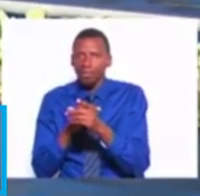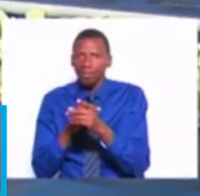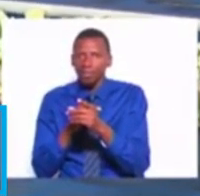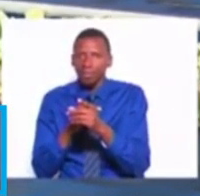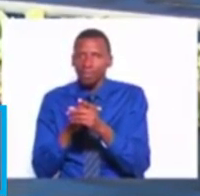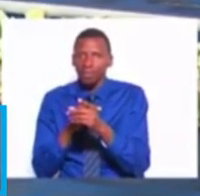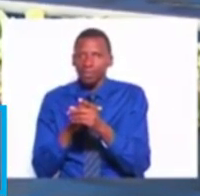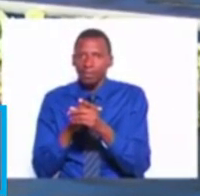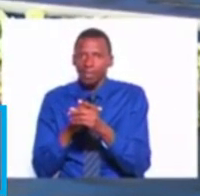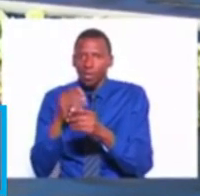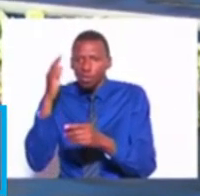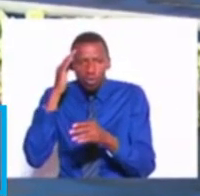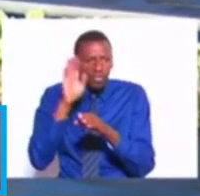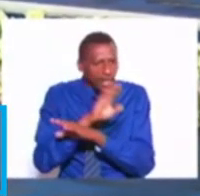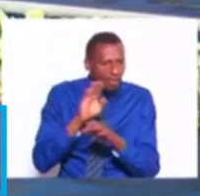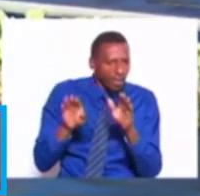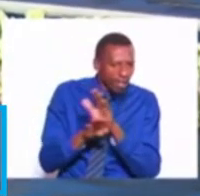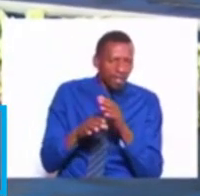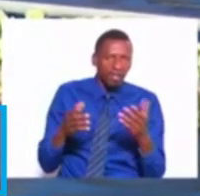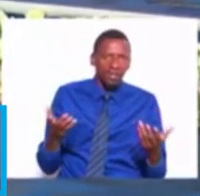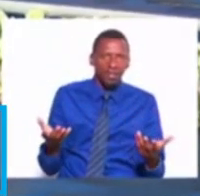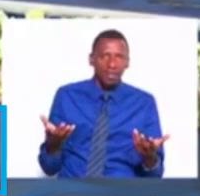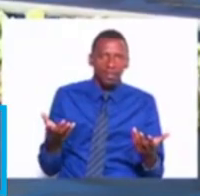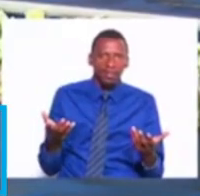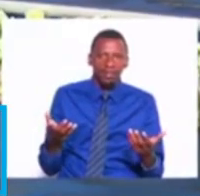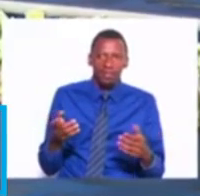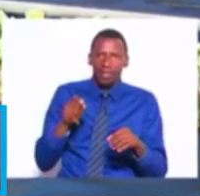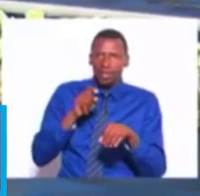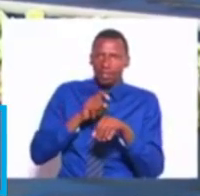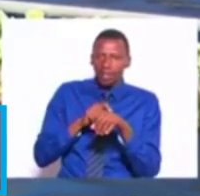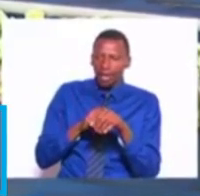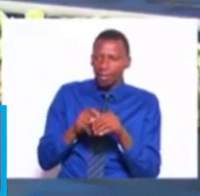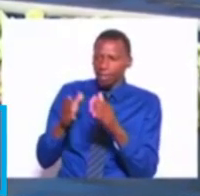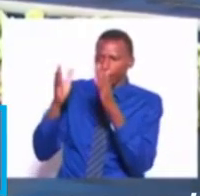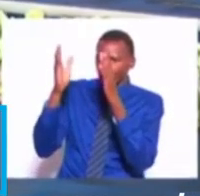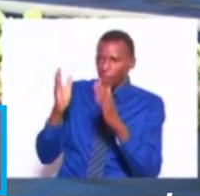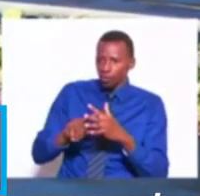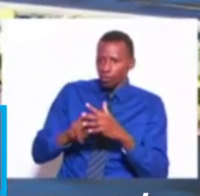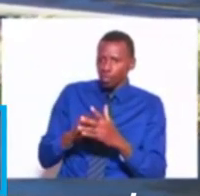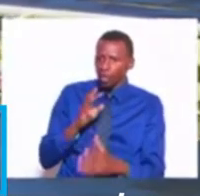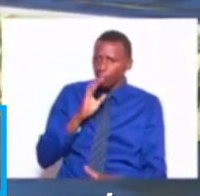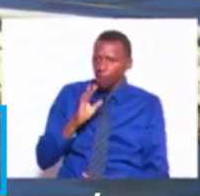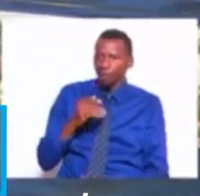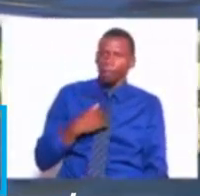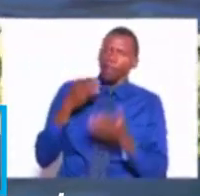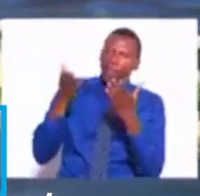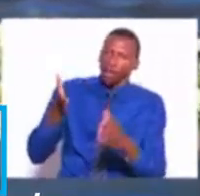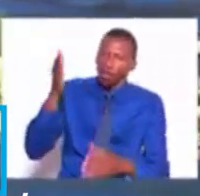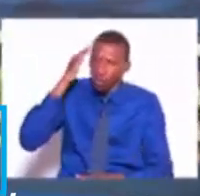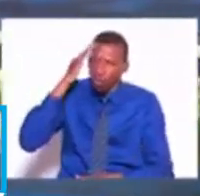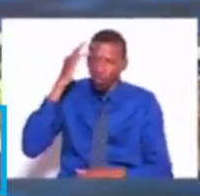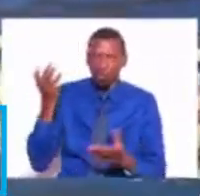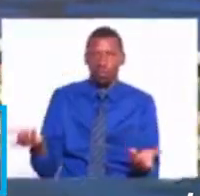Knows everything. When you just begin speaking, he's already there.